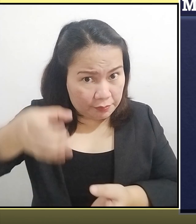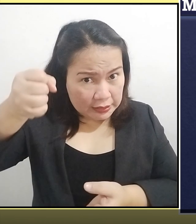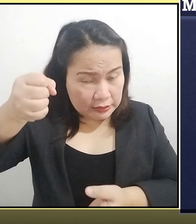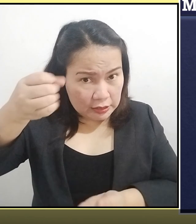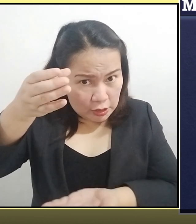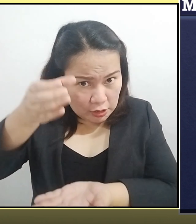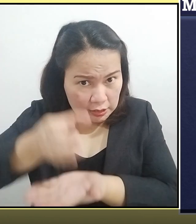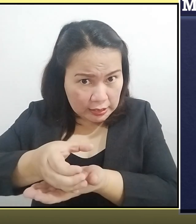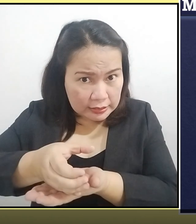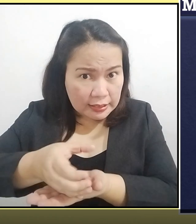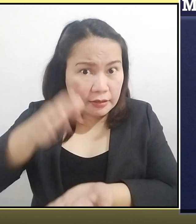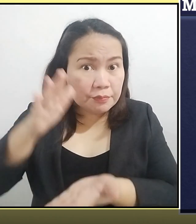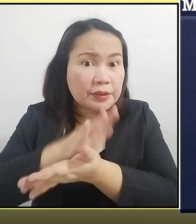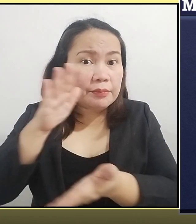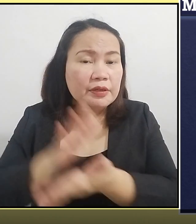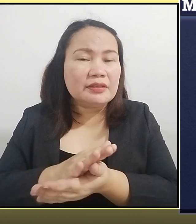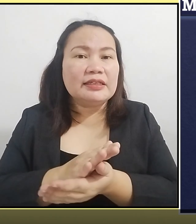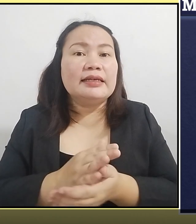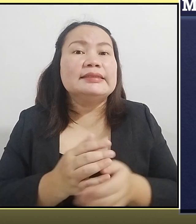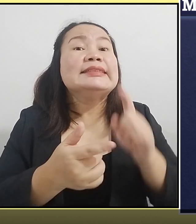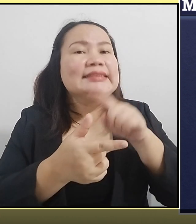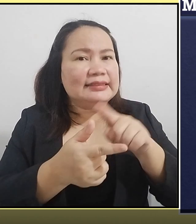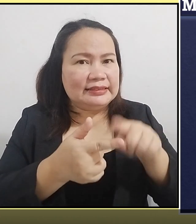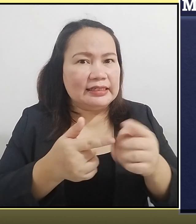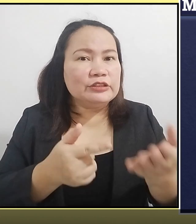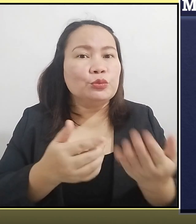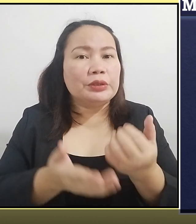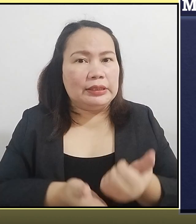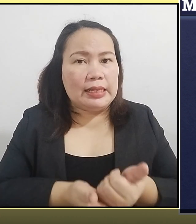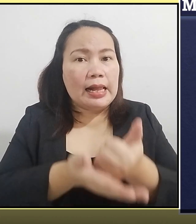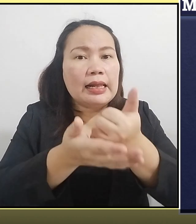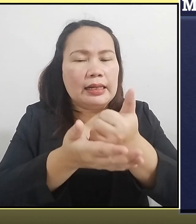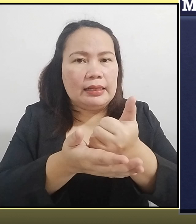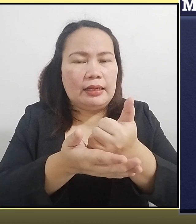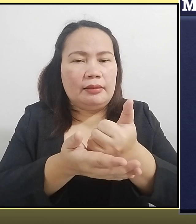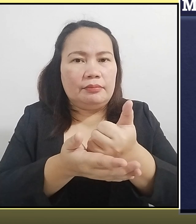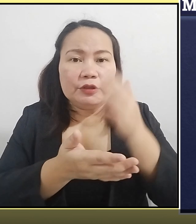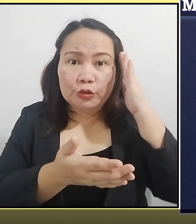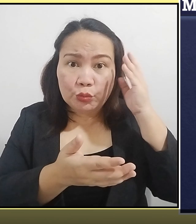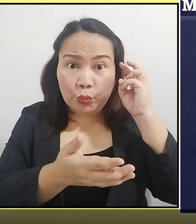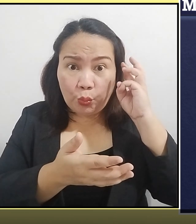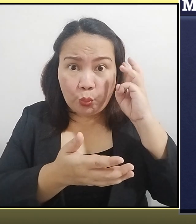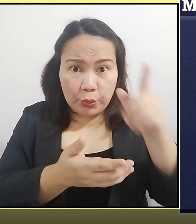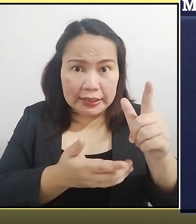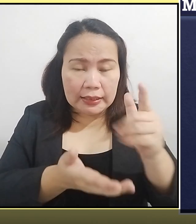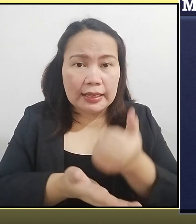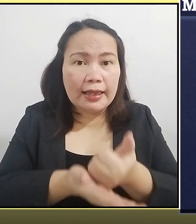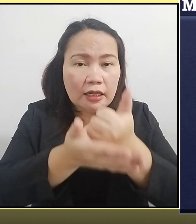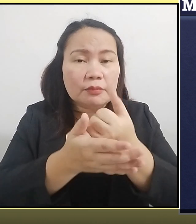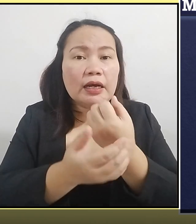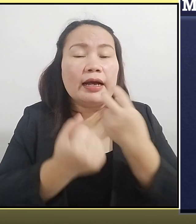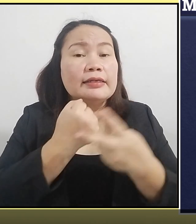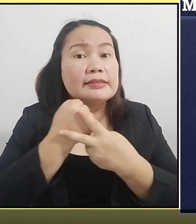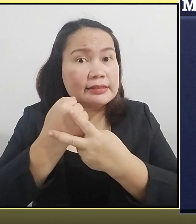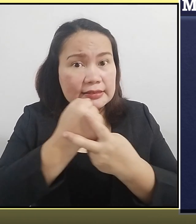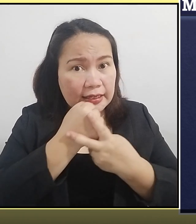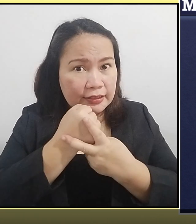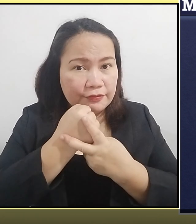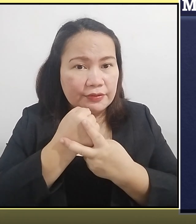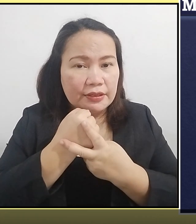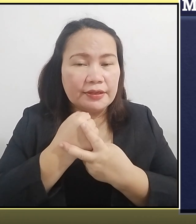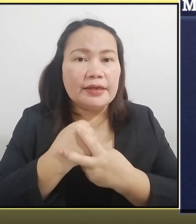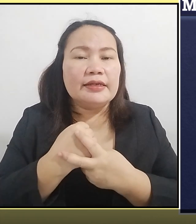cans, and paper, then you will help save the environment. Okay, so lagay lang po tayo dito